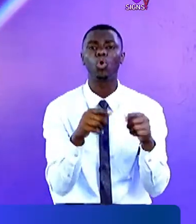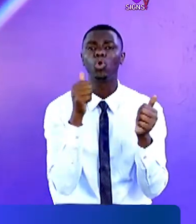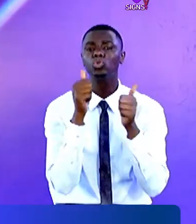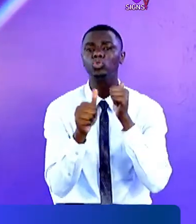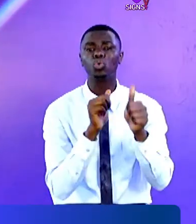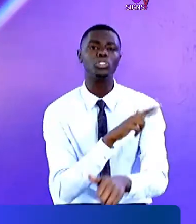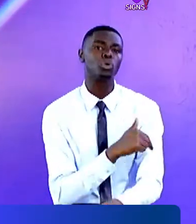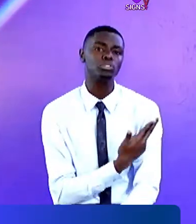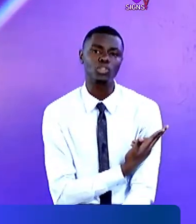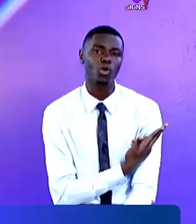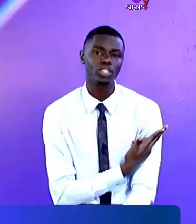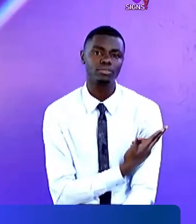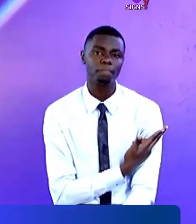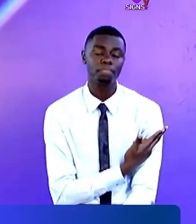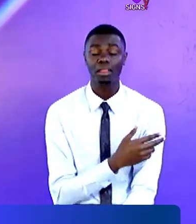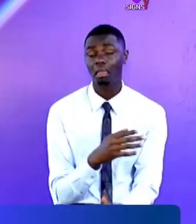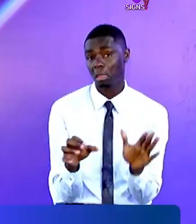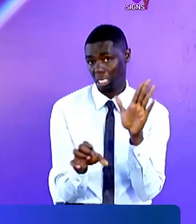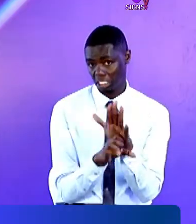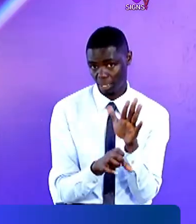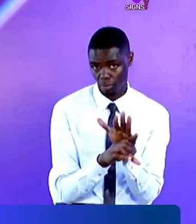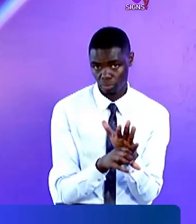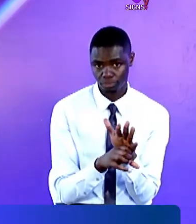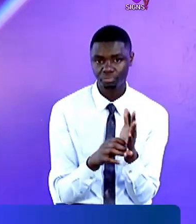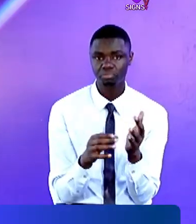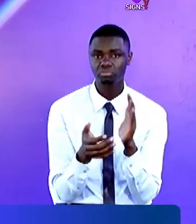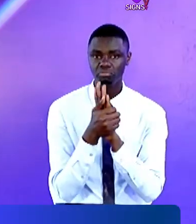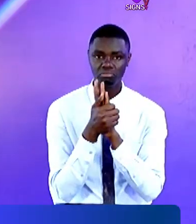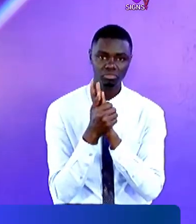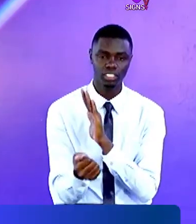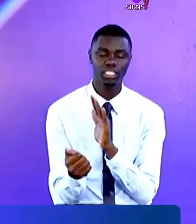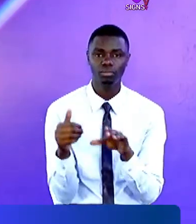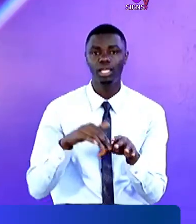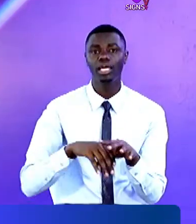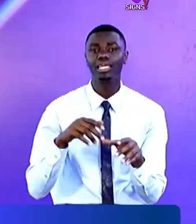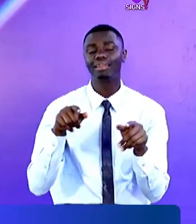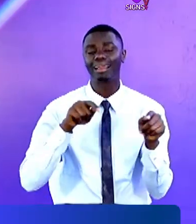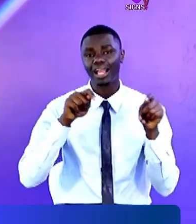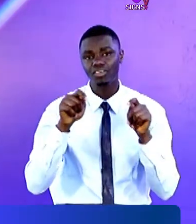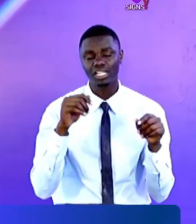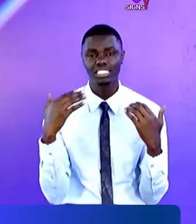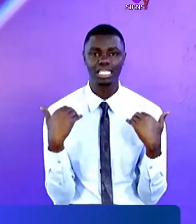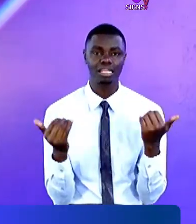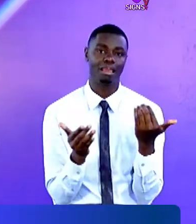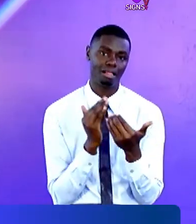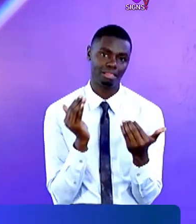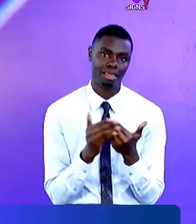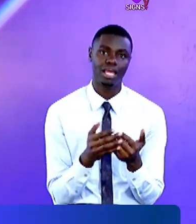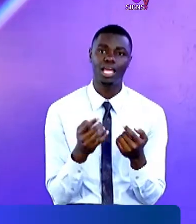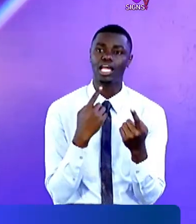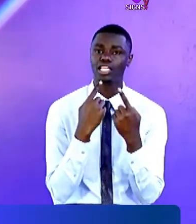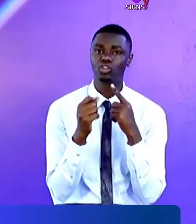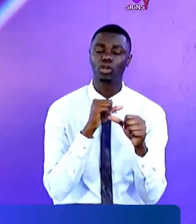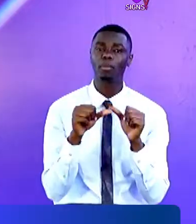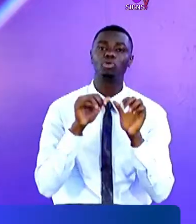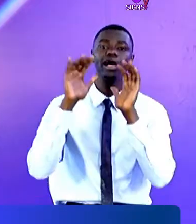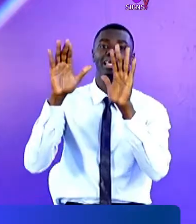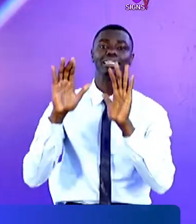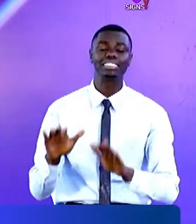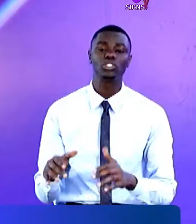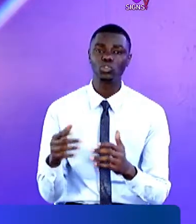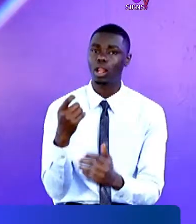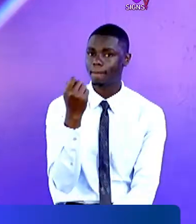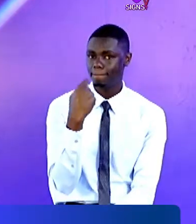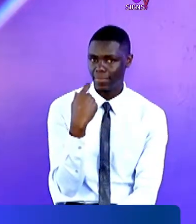which hospital. Yeah. For example, as an expert in governance in healthcare, There's what talk about essential medicine, and